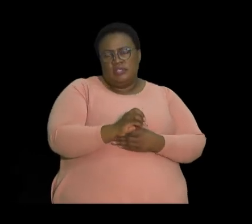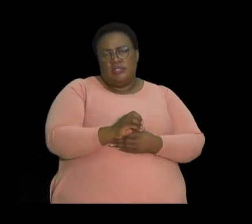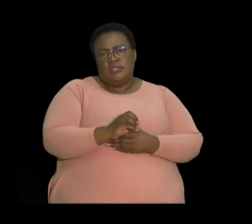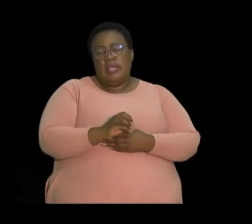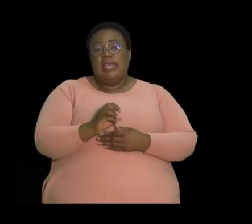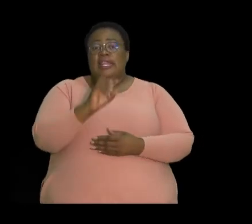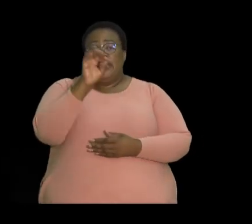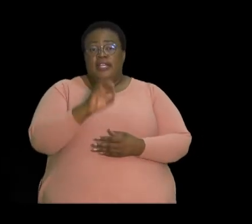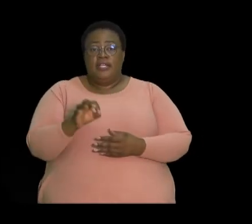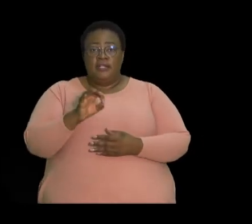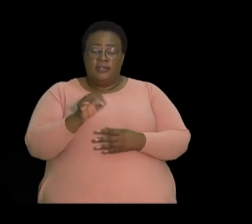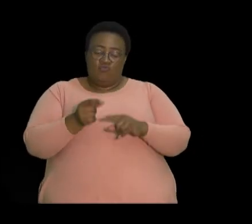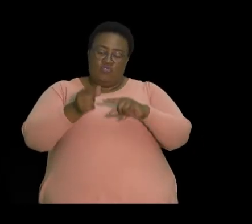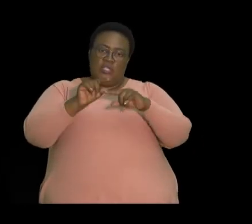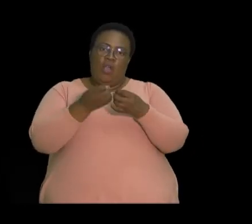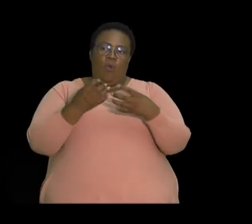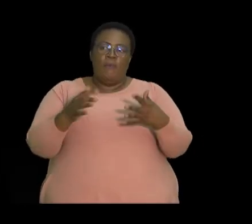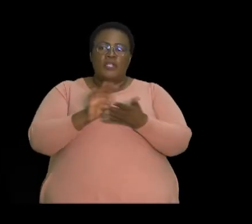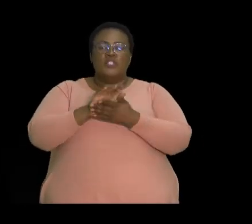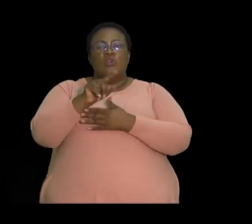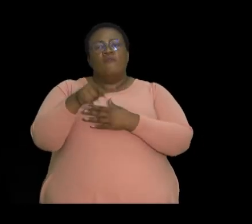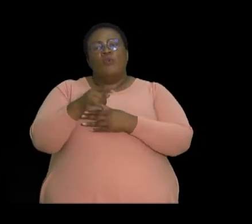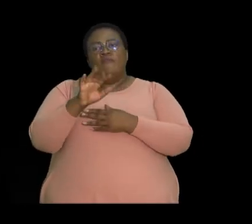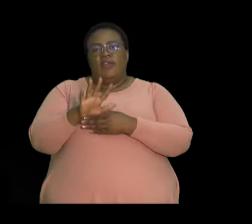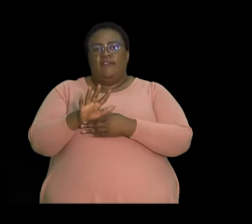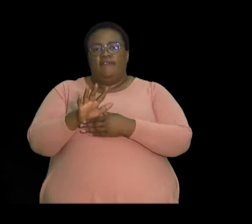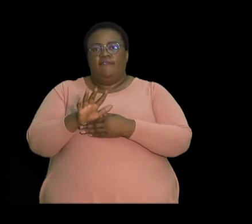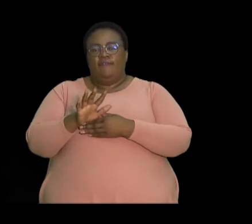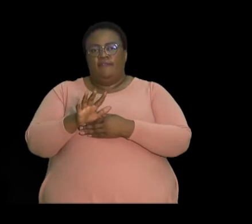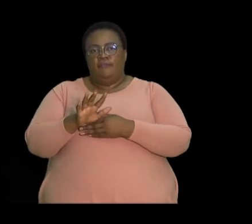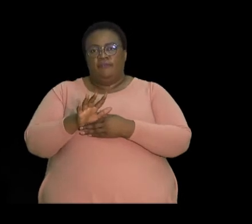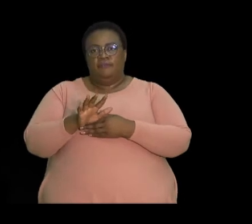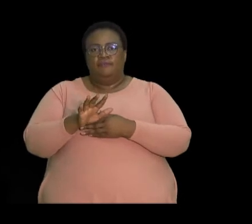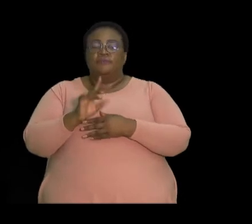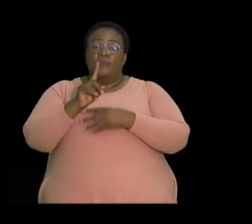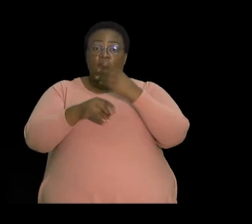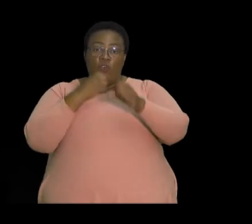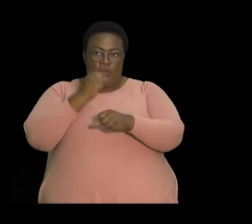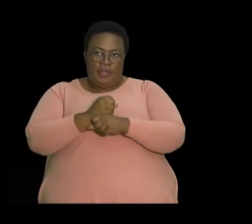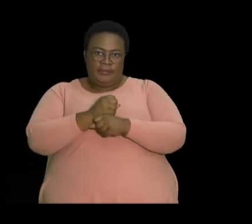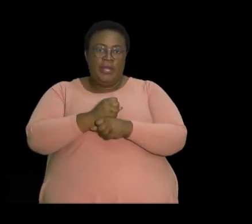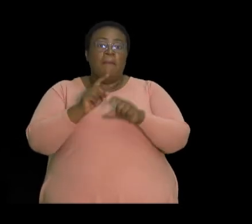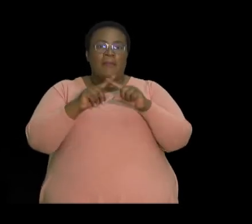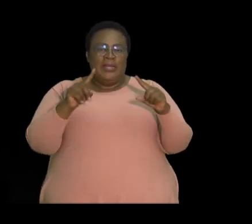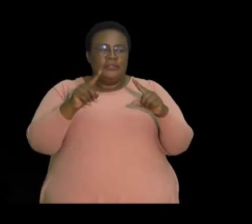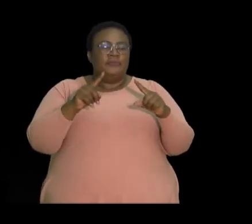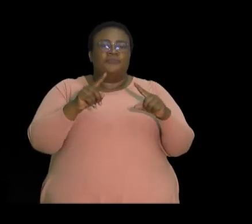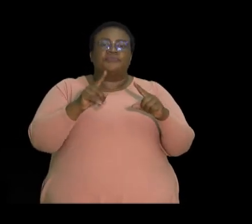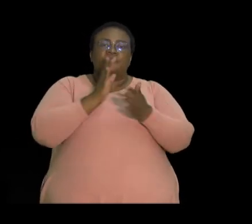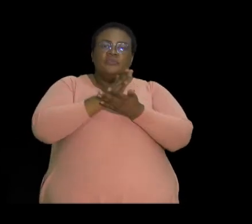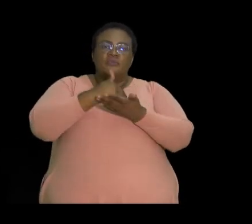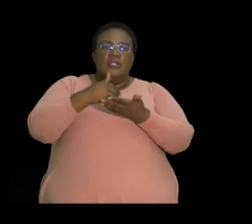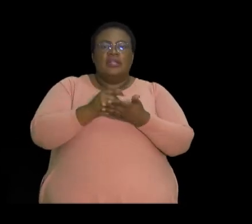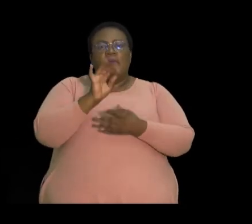of 12.5% per annum compounded quarterly, and this investment was for 5